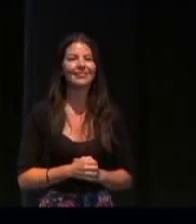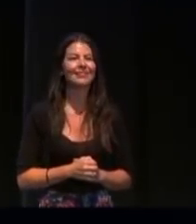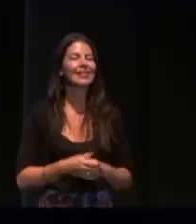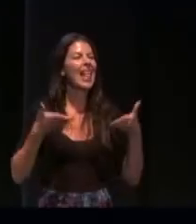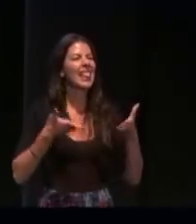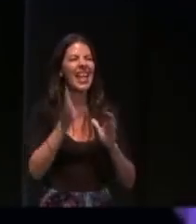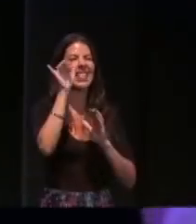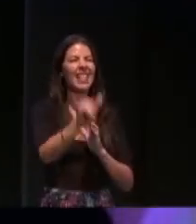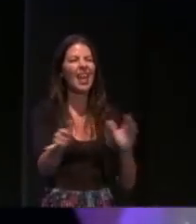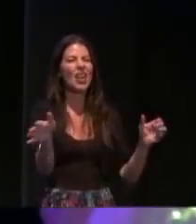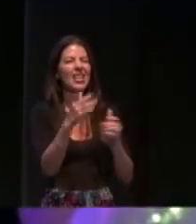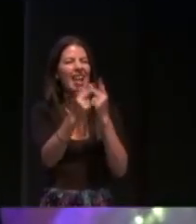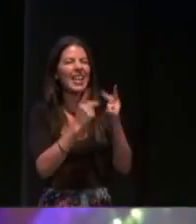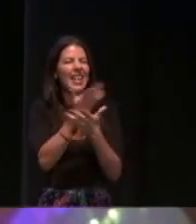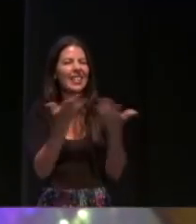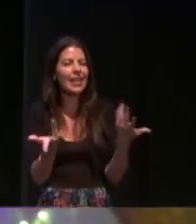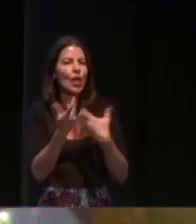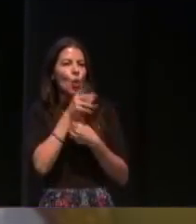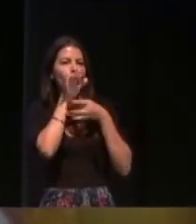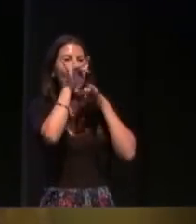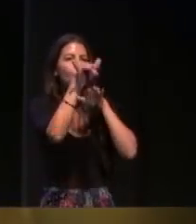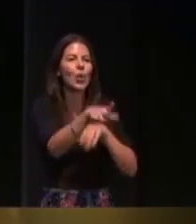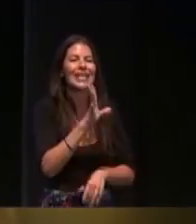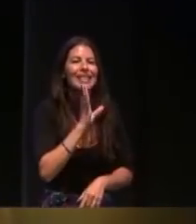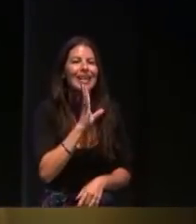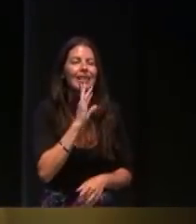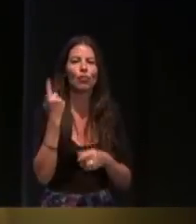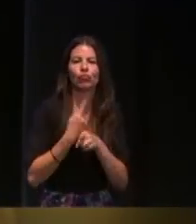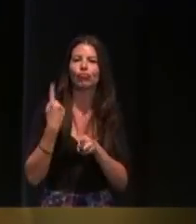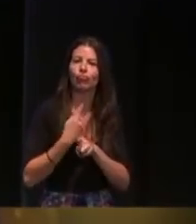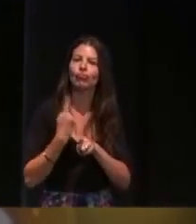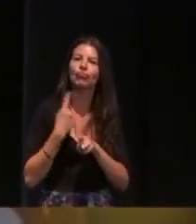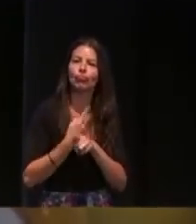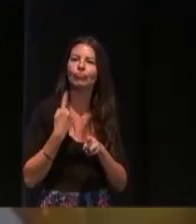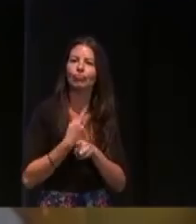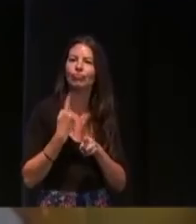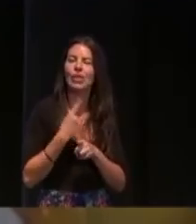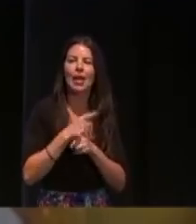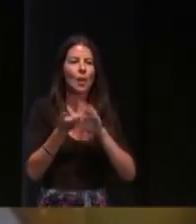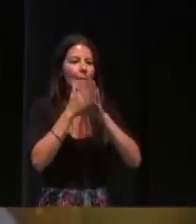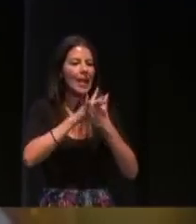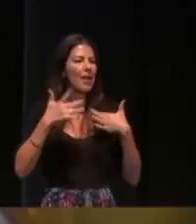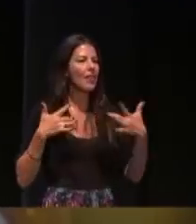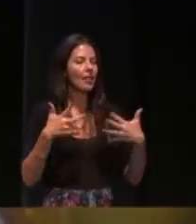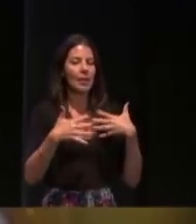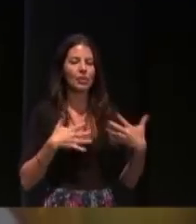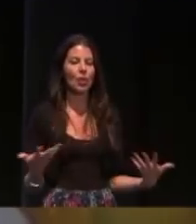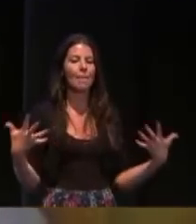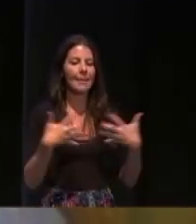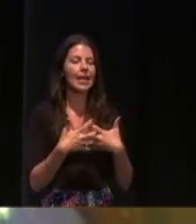Let that kind of stuff roll out of you on a regular basis. You see, become a vibrational